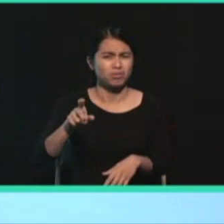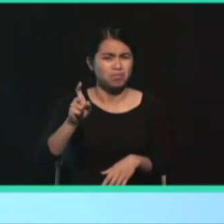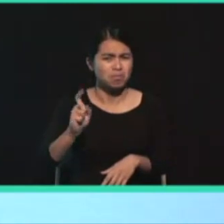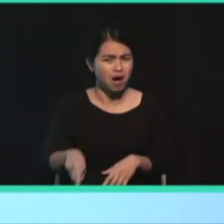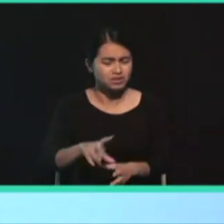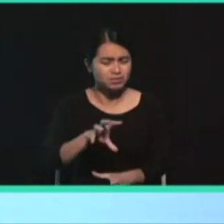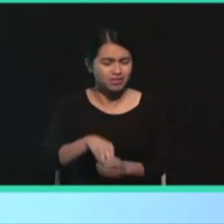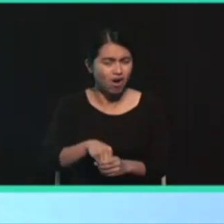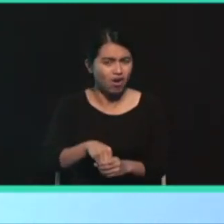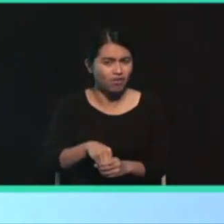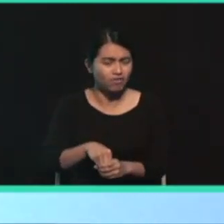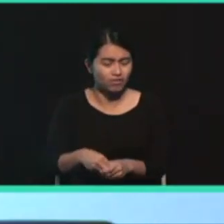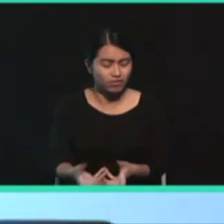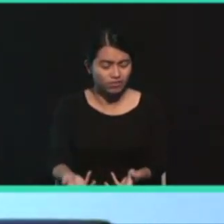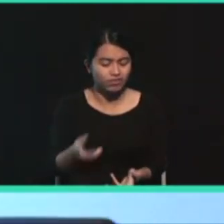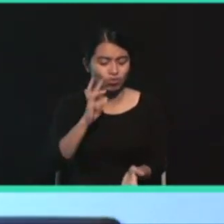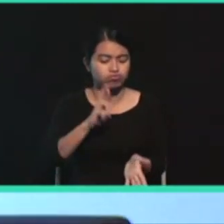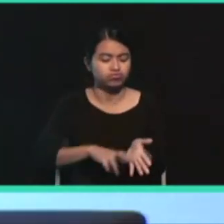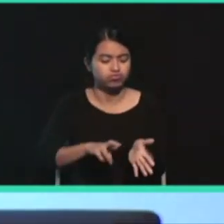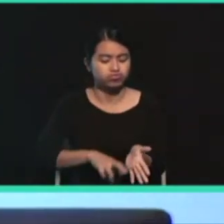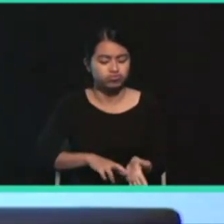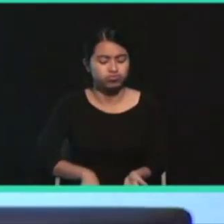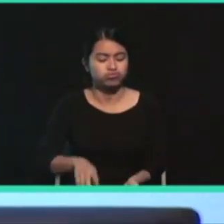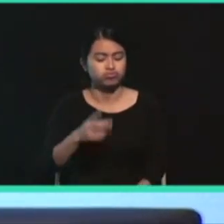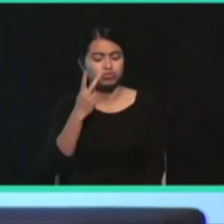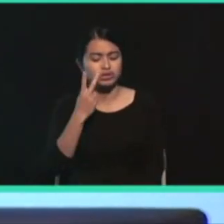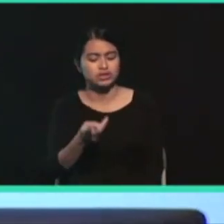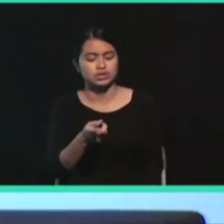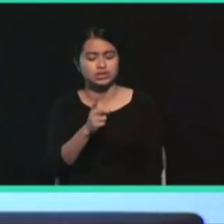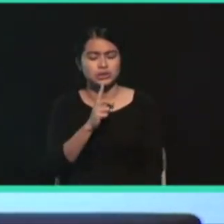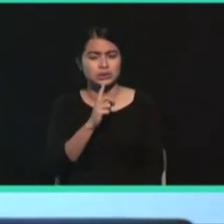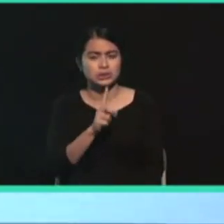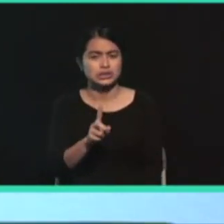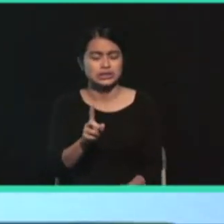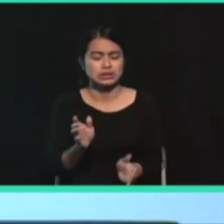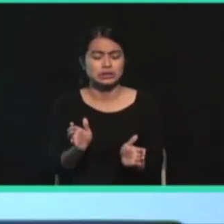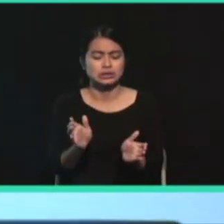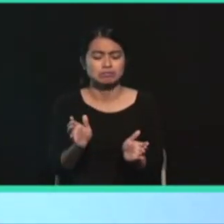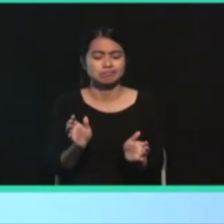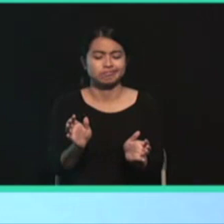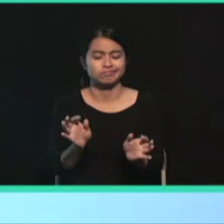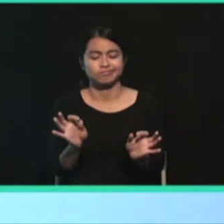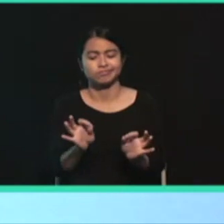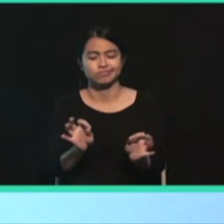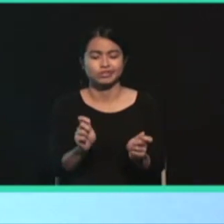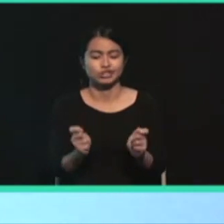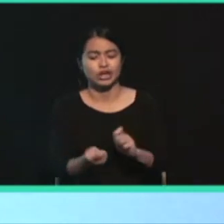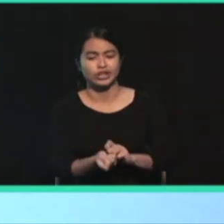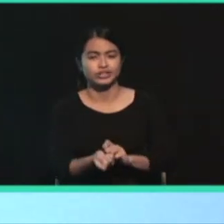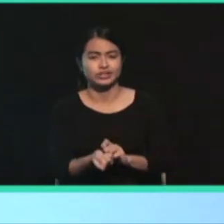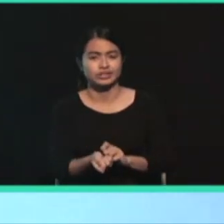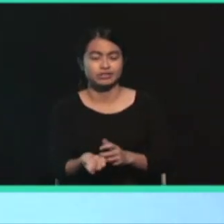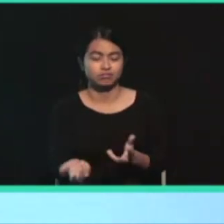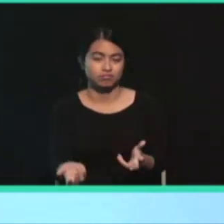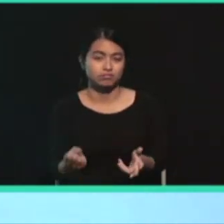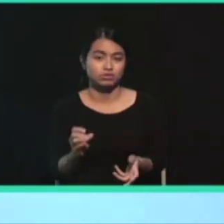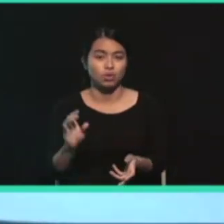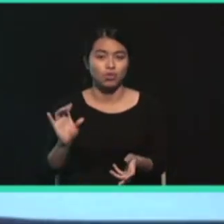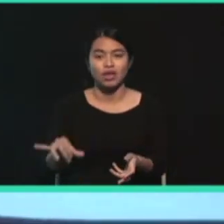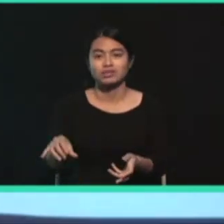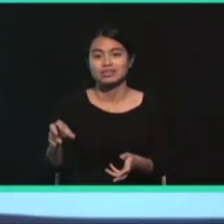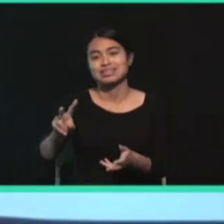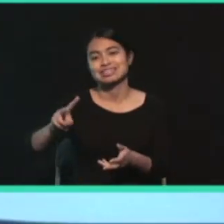those patients with antibiotics, and I see only very small changes compared to placebo. So this is the other